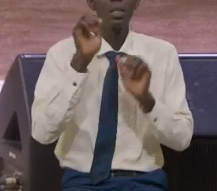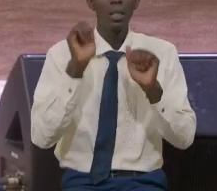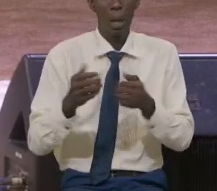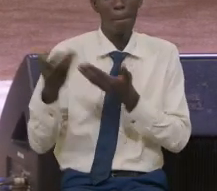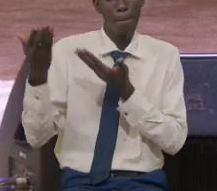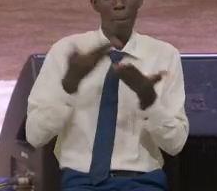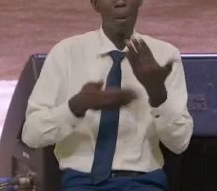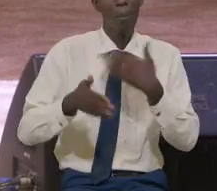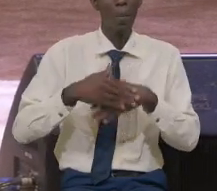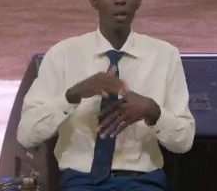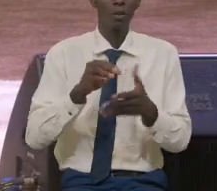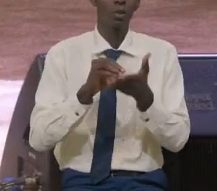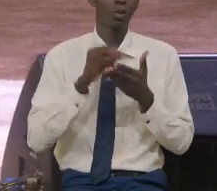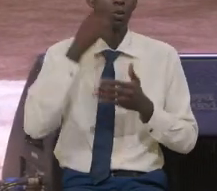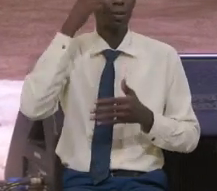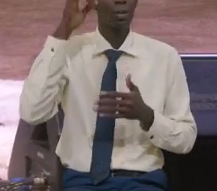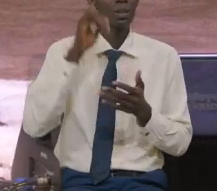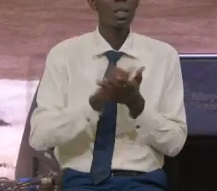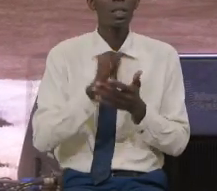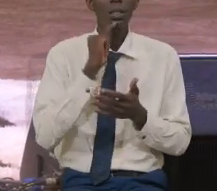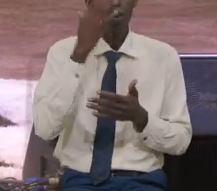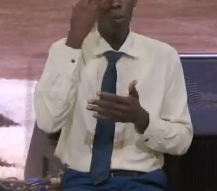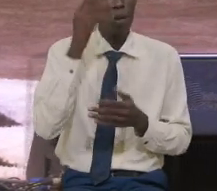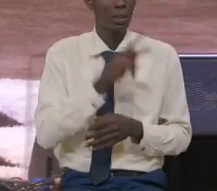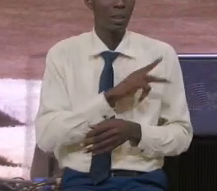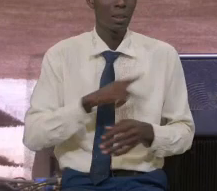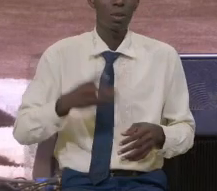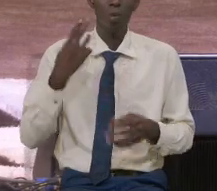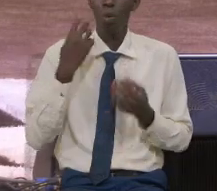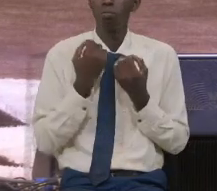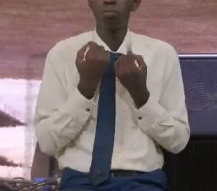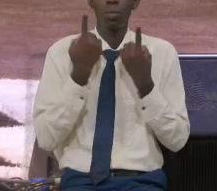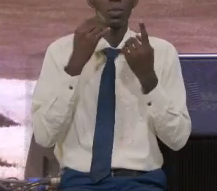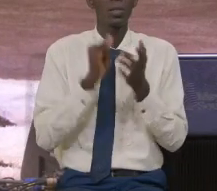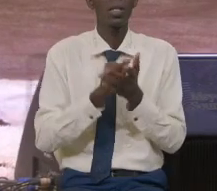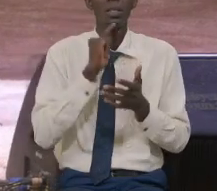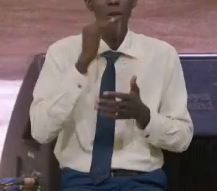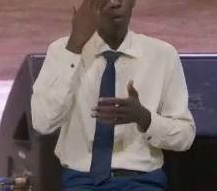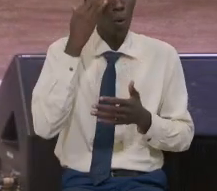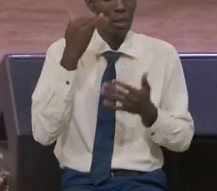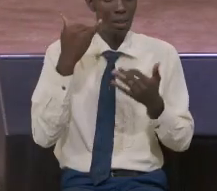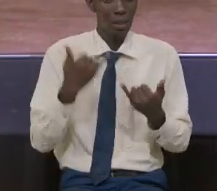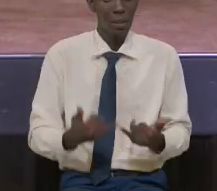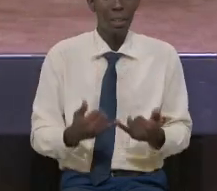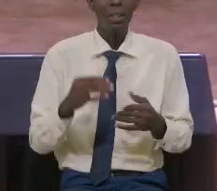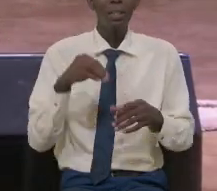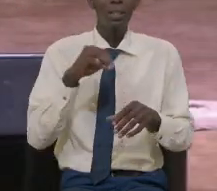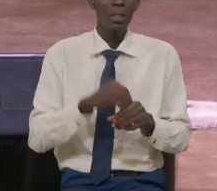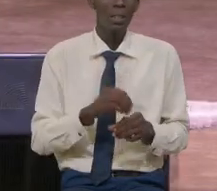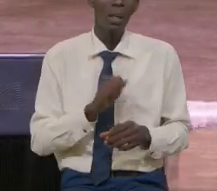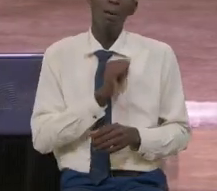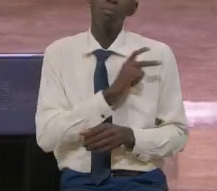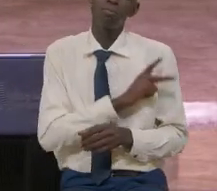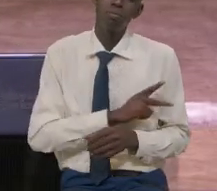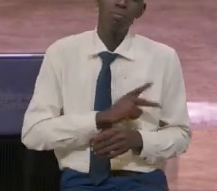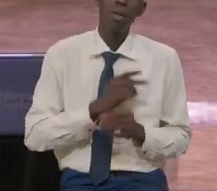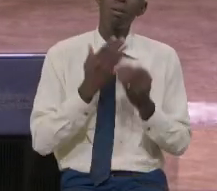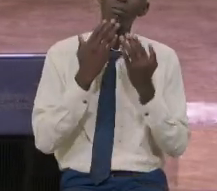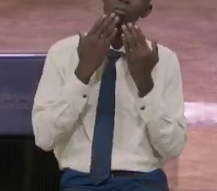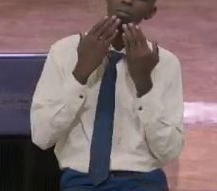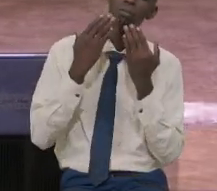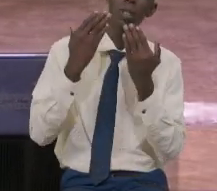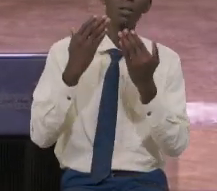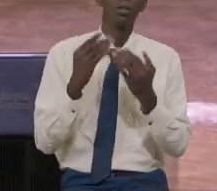dream. That's why now in his surprise, that's why now in his appreciation and gratitude,